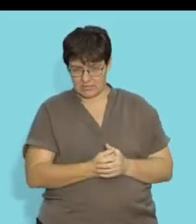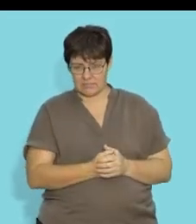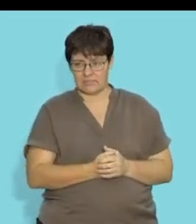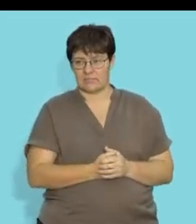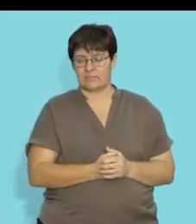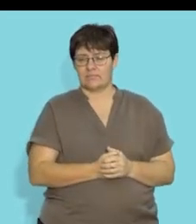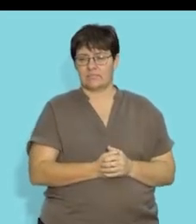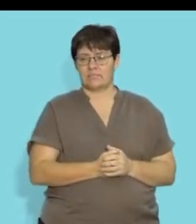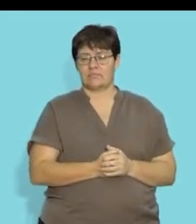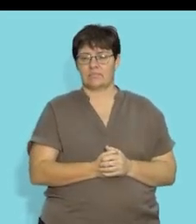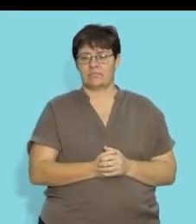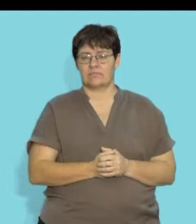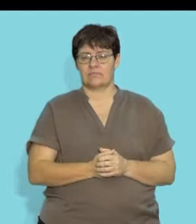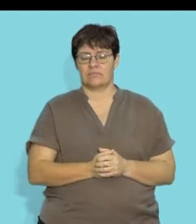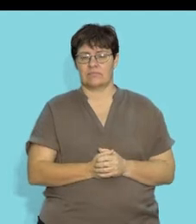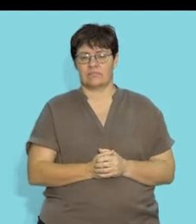we mean.